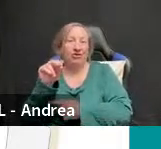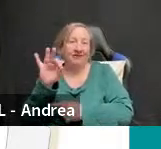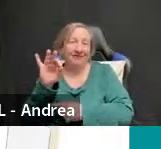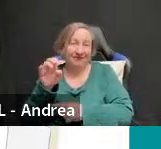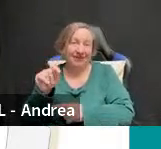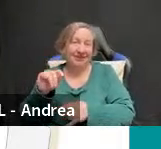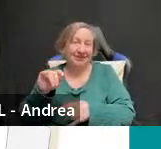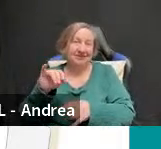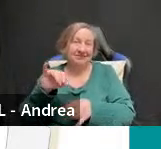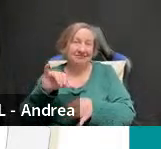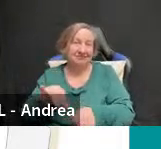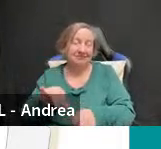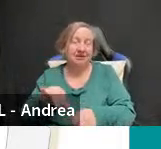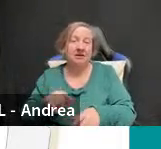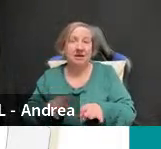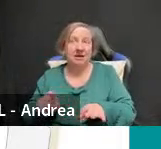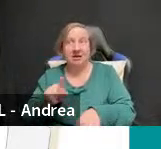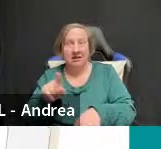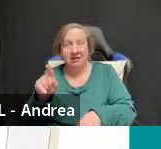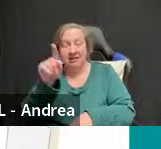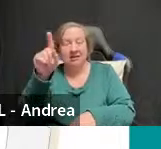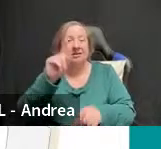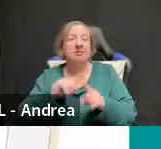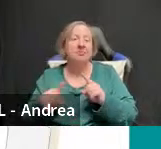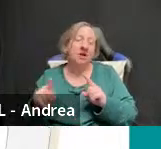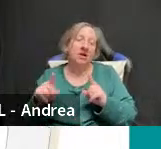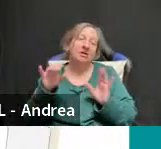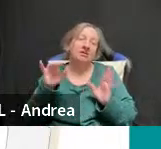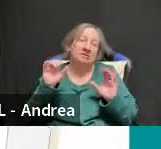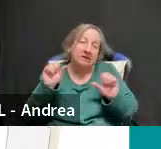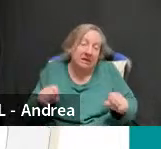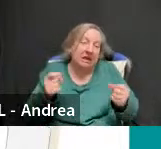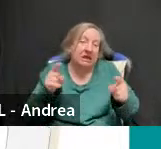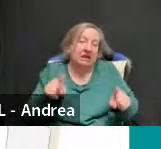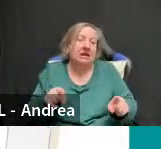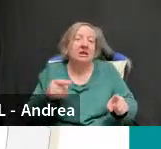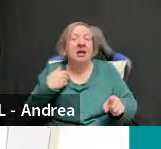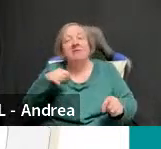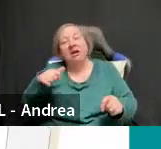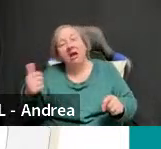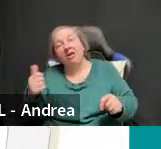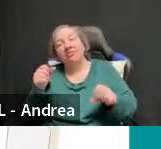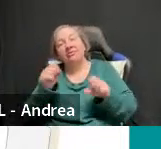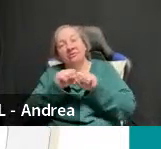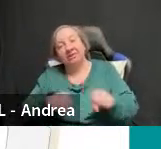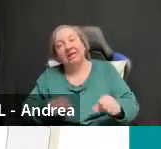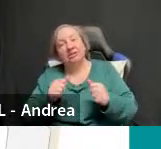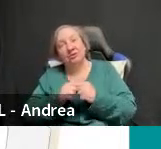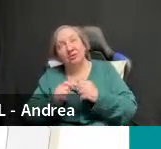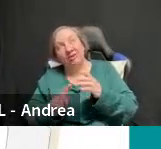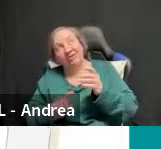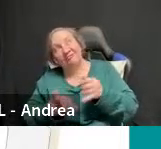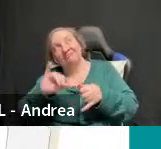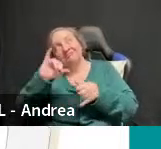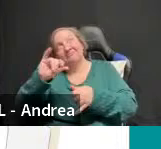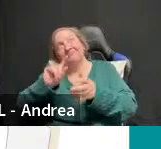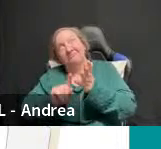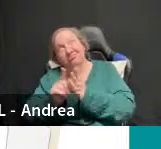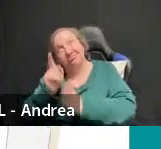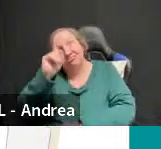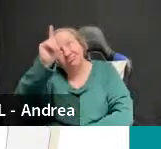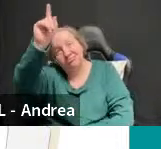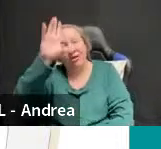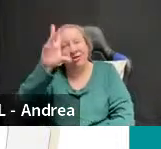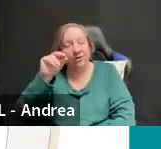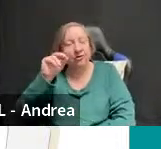but nonetheless, it is feasible. There are other stations that have this, and even though the redundancy